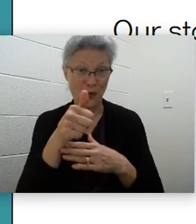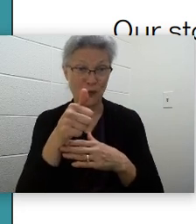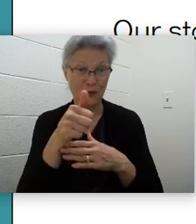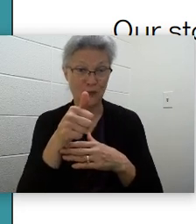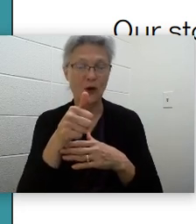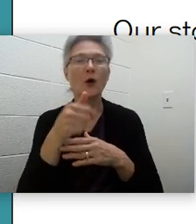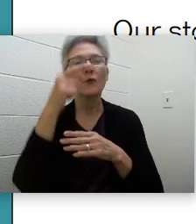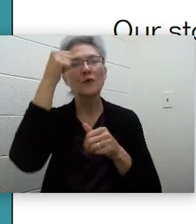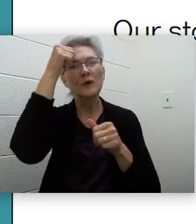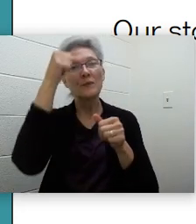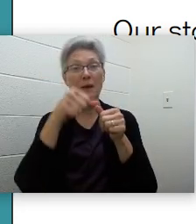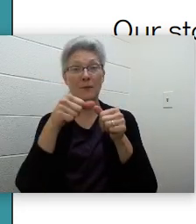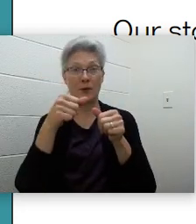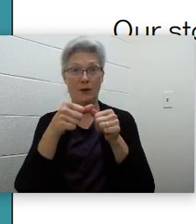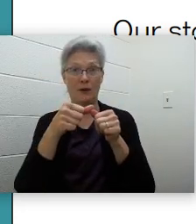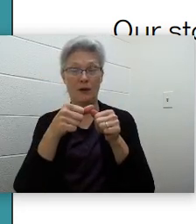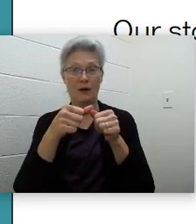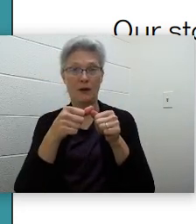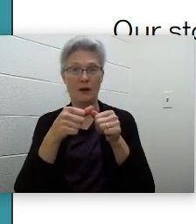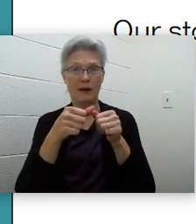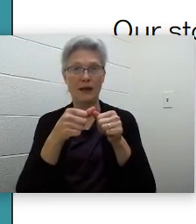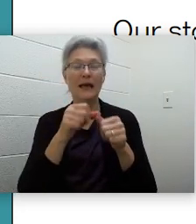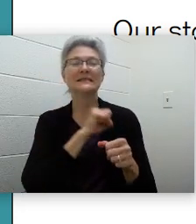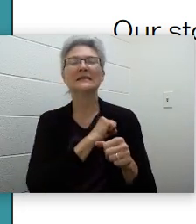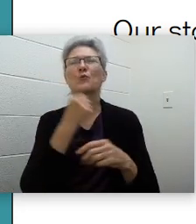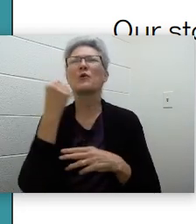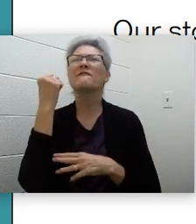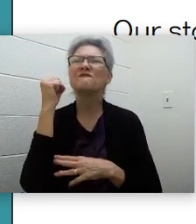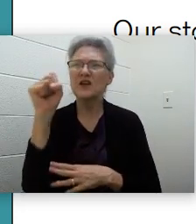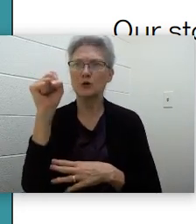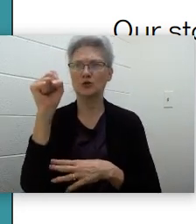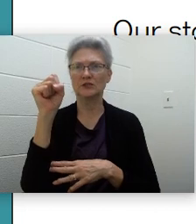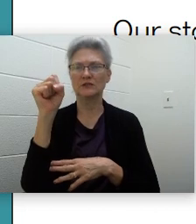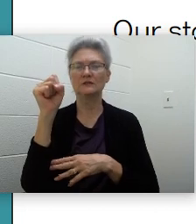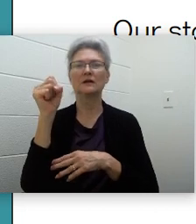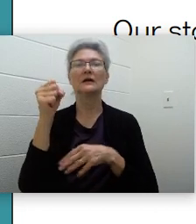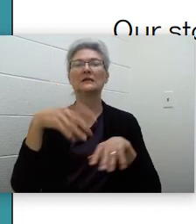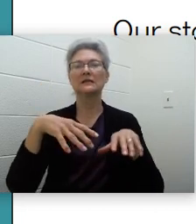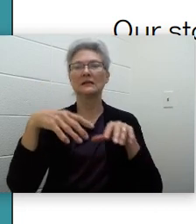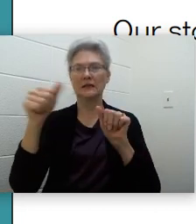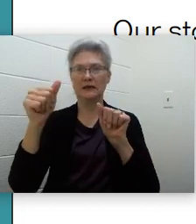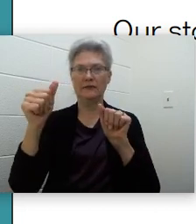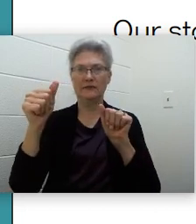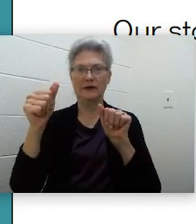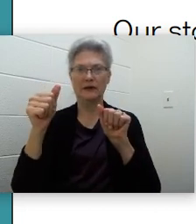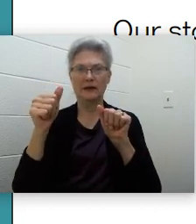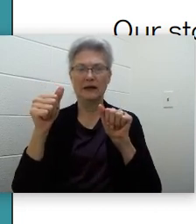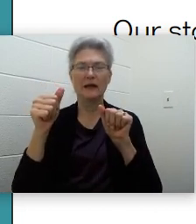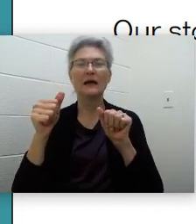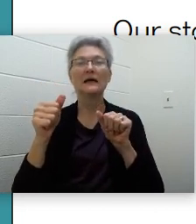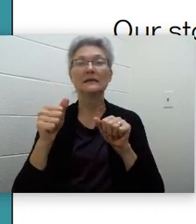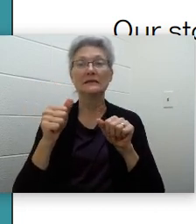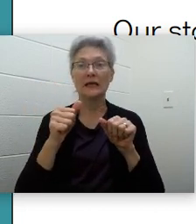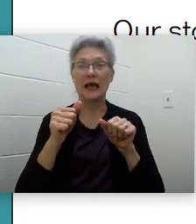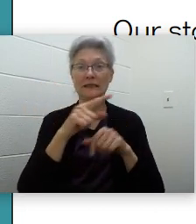So remember that Stanley's refusing to leave Zero. The lawyer asks for Zero's